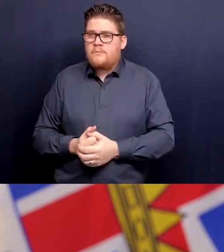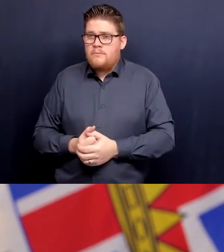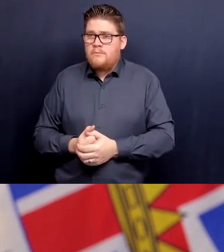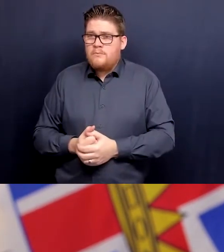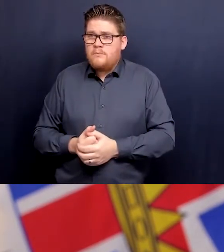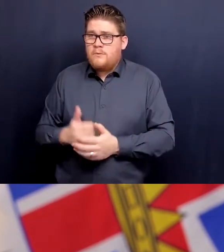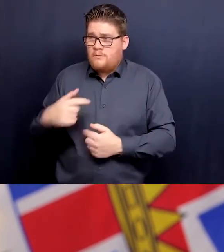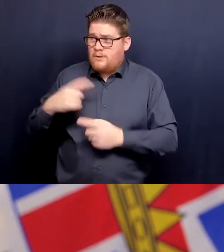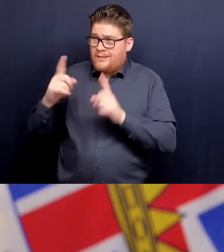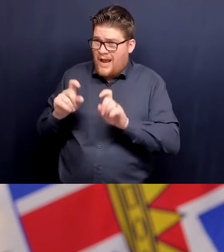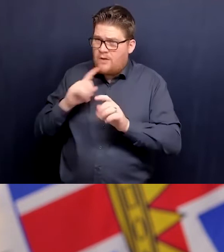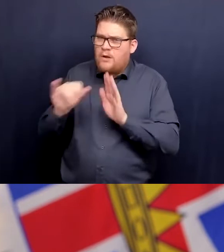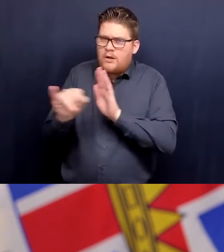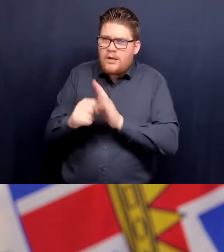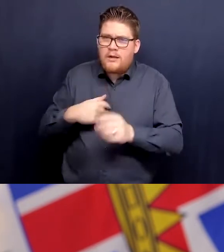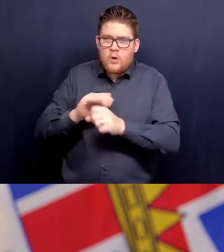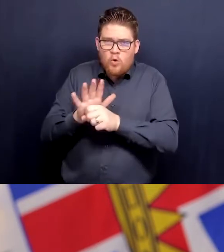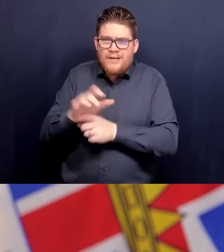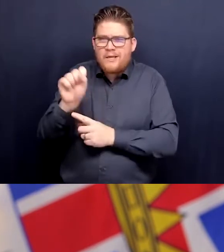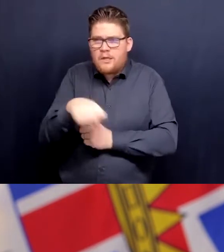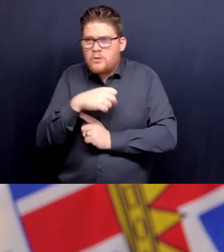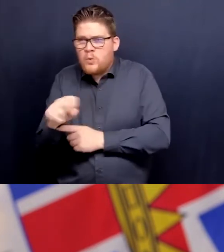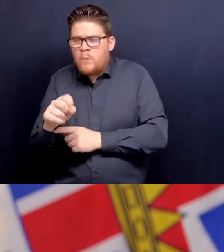multiplex array testing that is done in